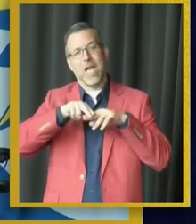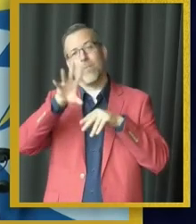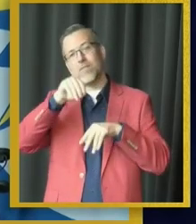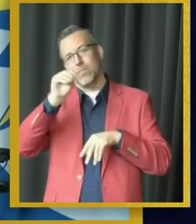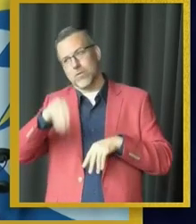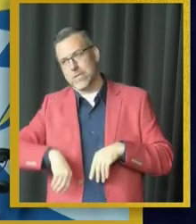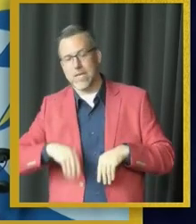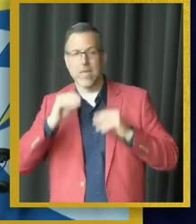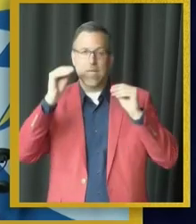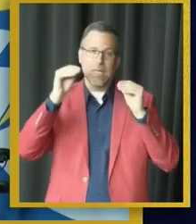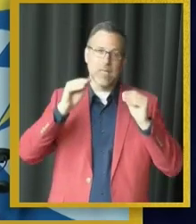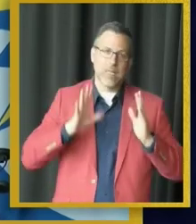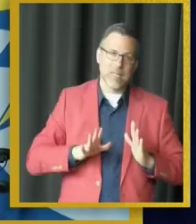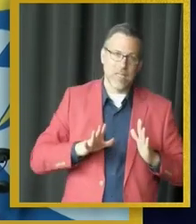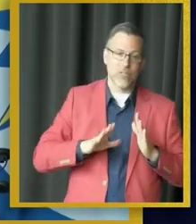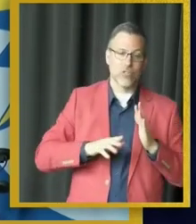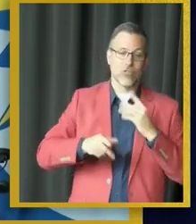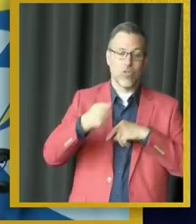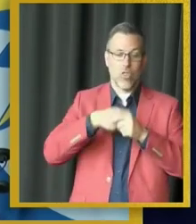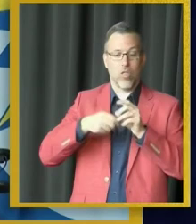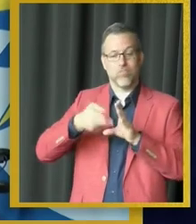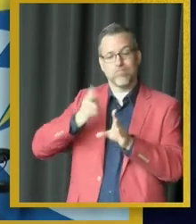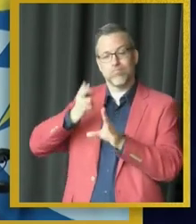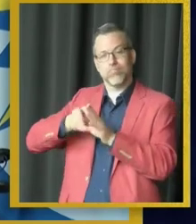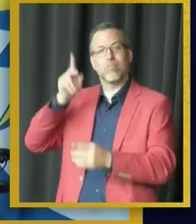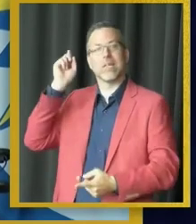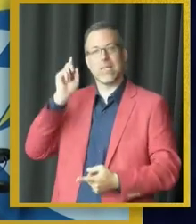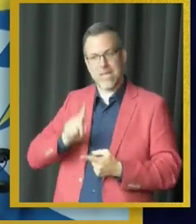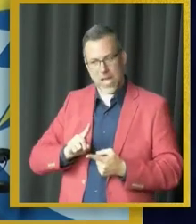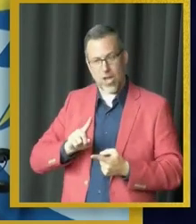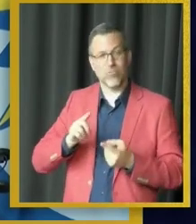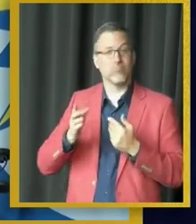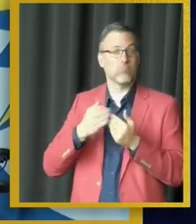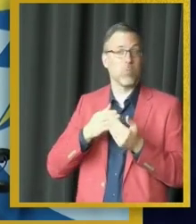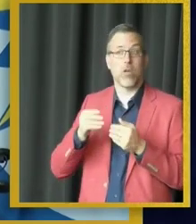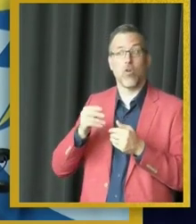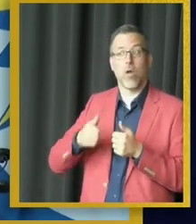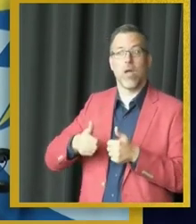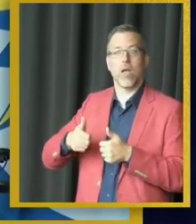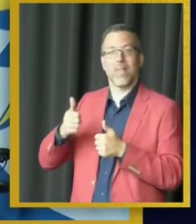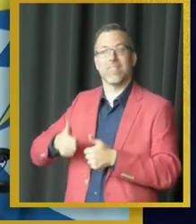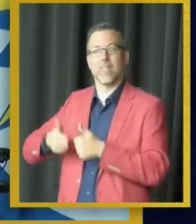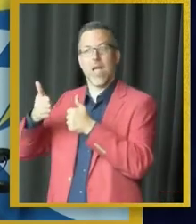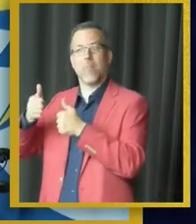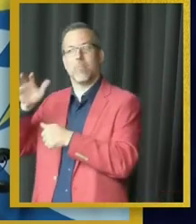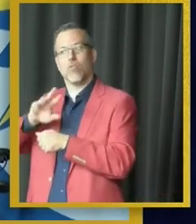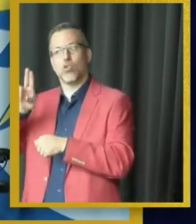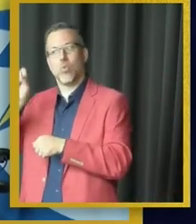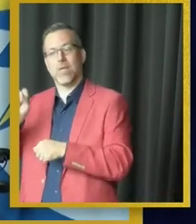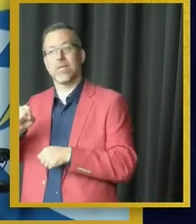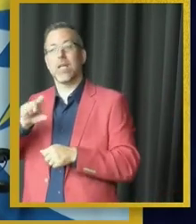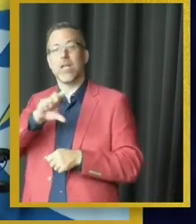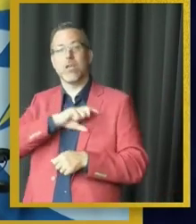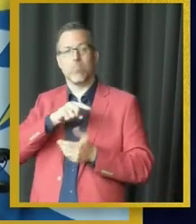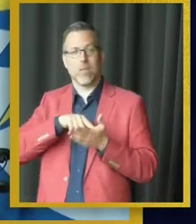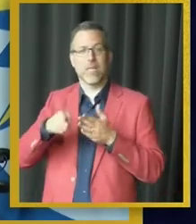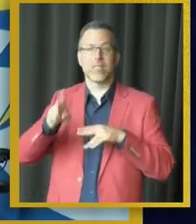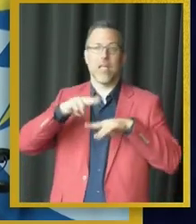50%. Teacher turnover is down in Nashville despite being up nationally. Police officer pay is up